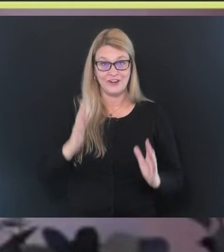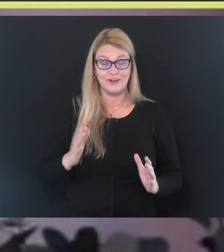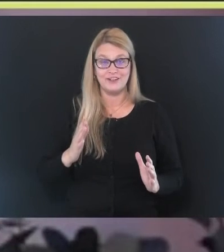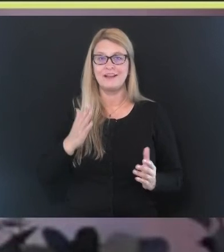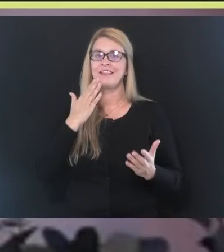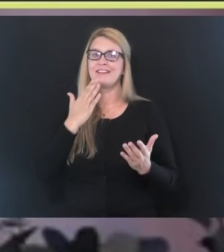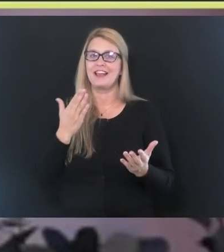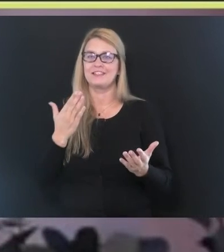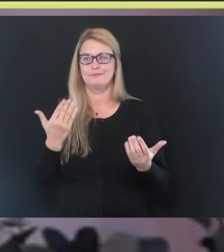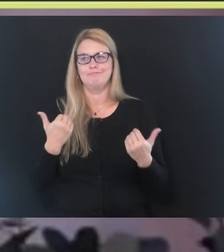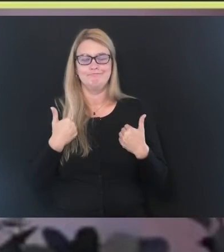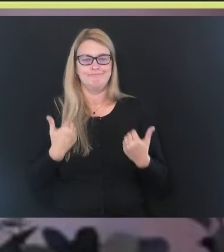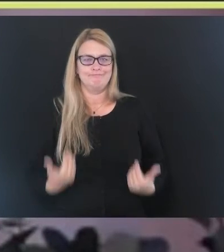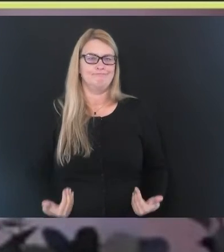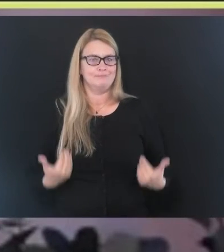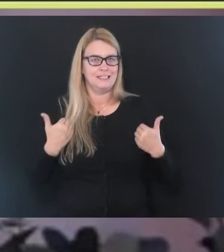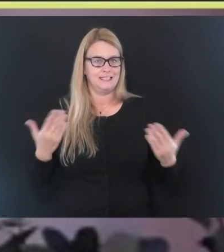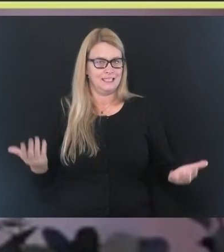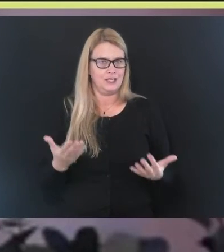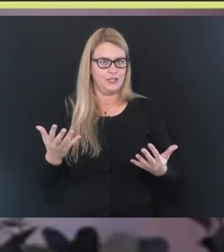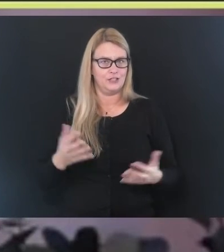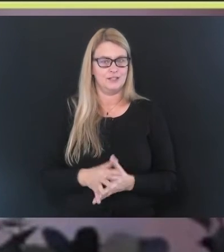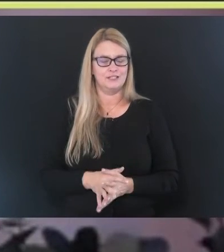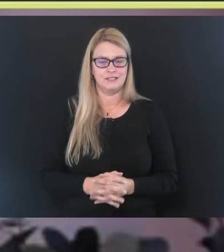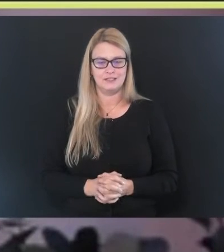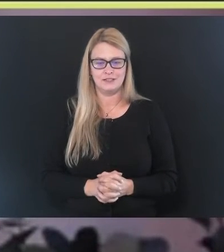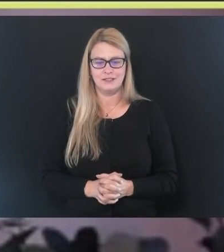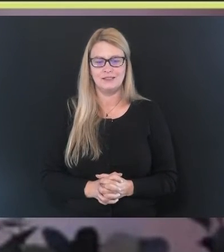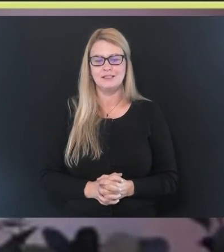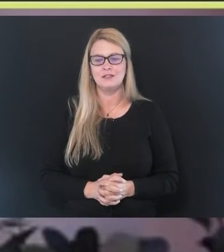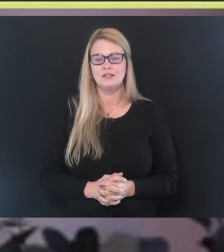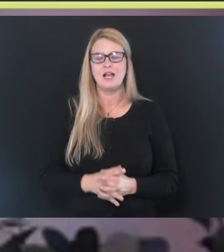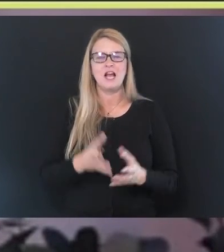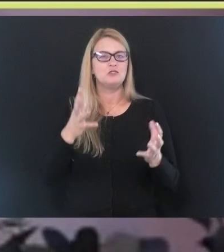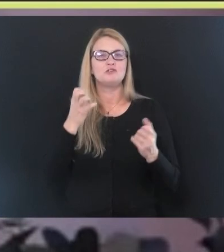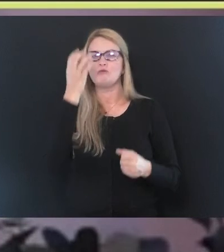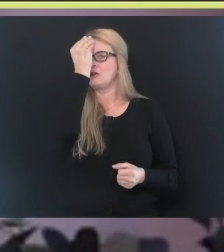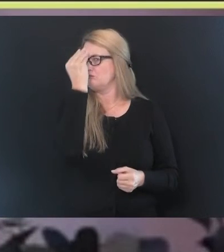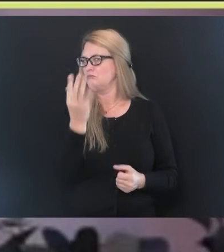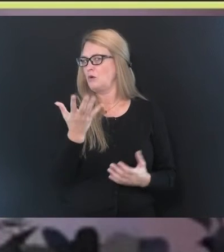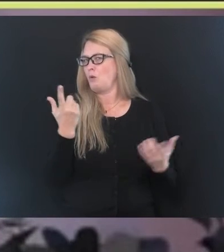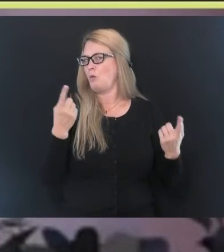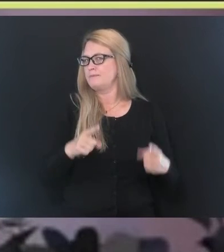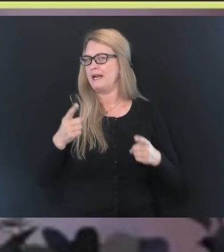me. Just to touch base and update everyone on what we've been doing in Mercer County.